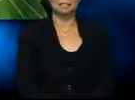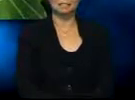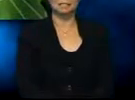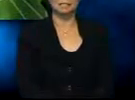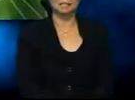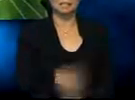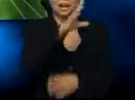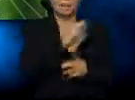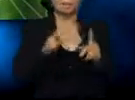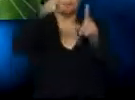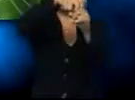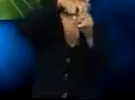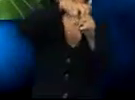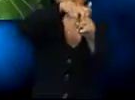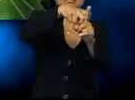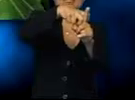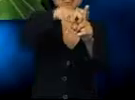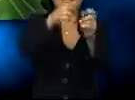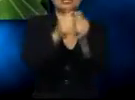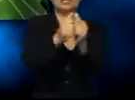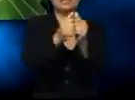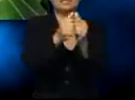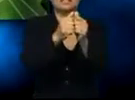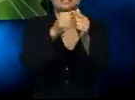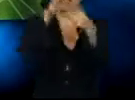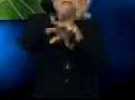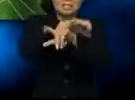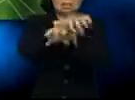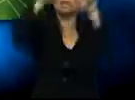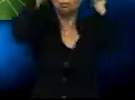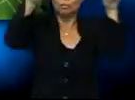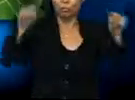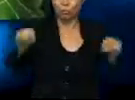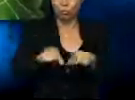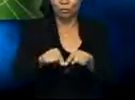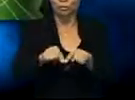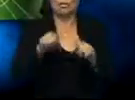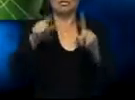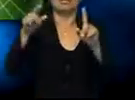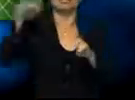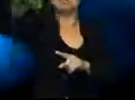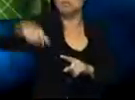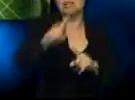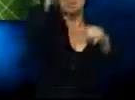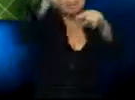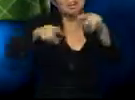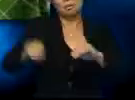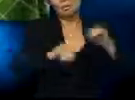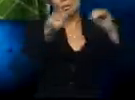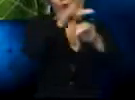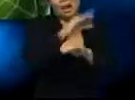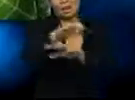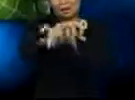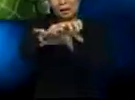It gets trapped in the spider's web. The fly can't move, and the spider comes and eats the